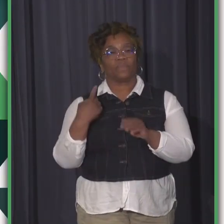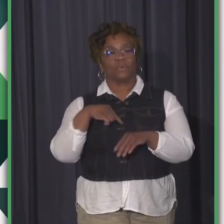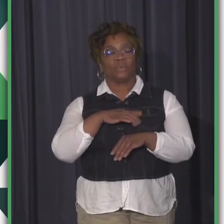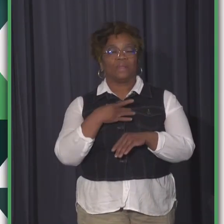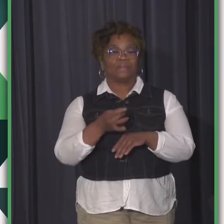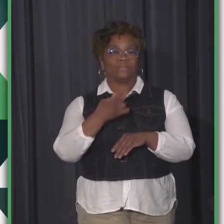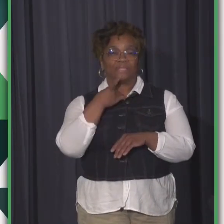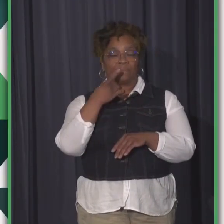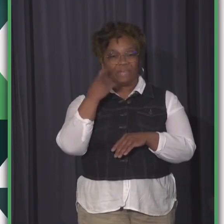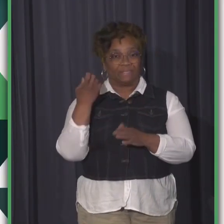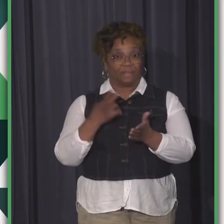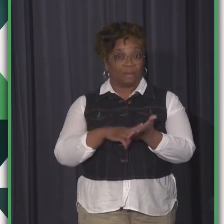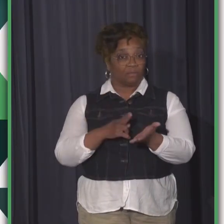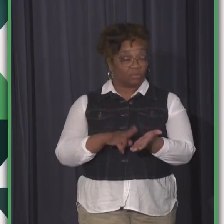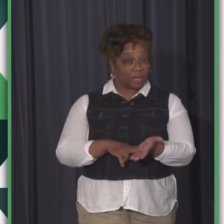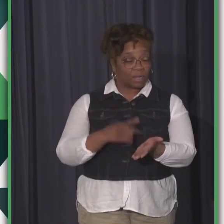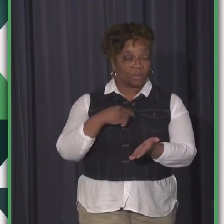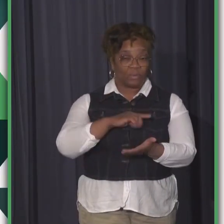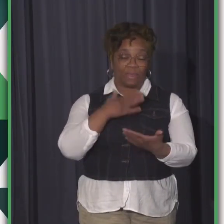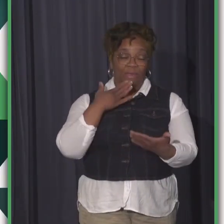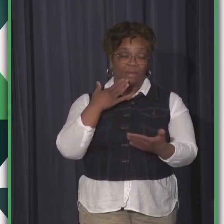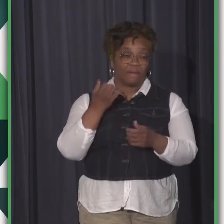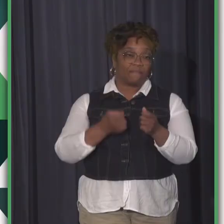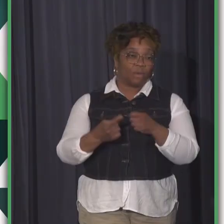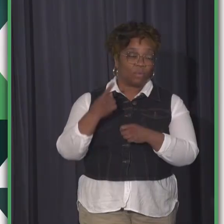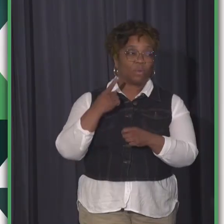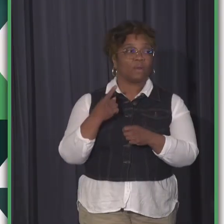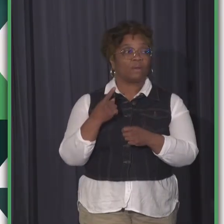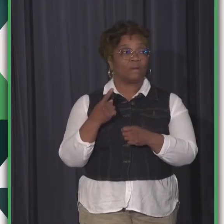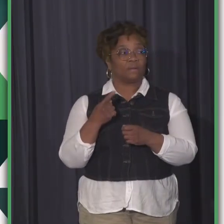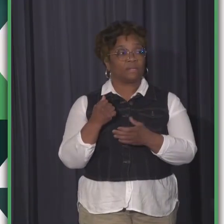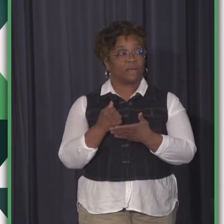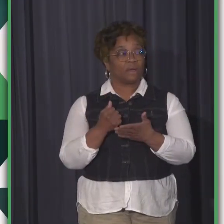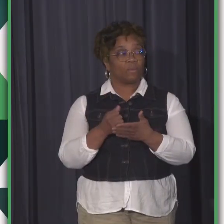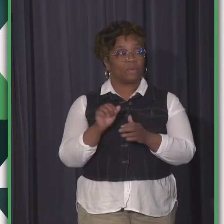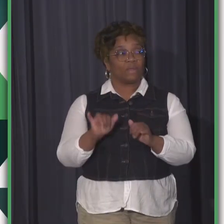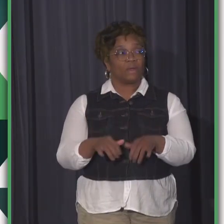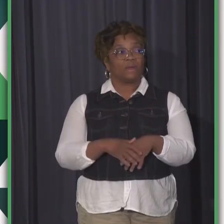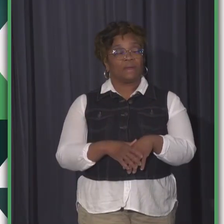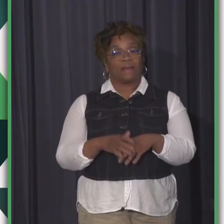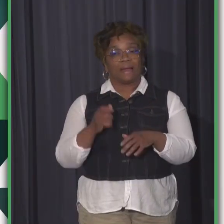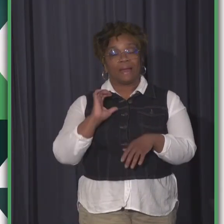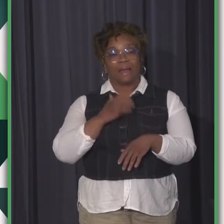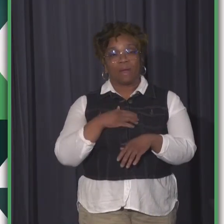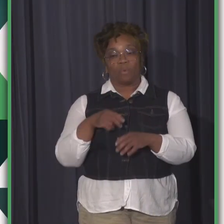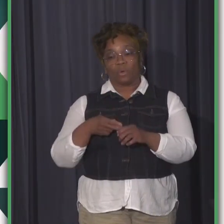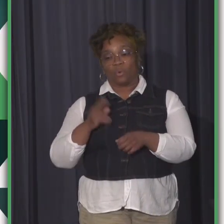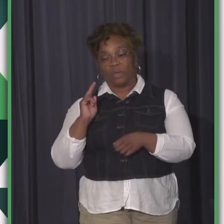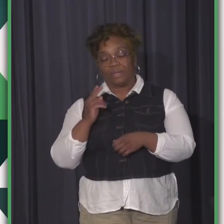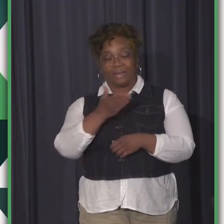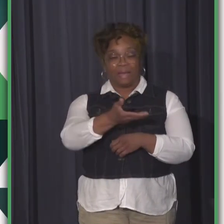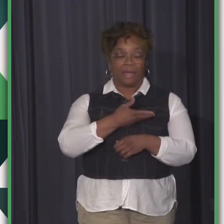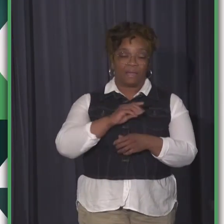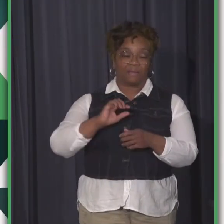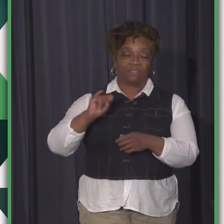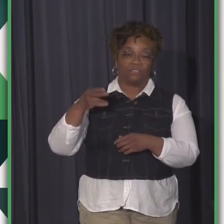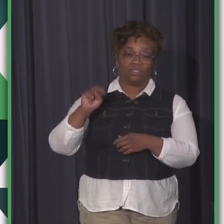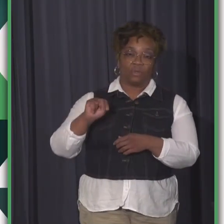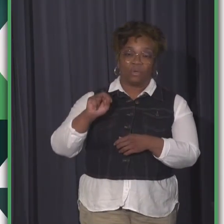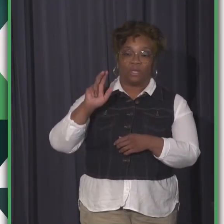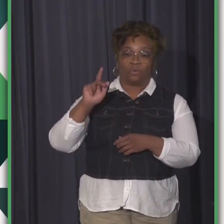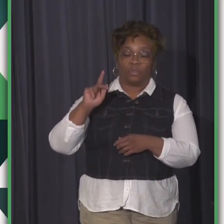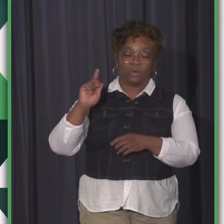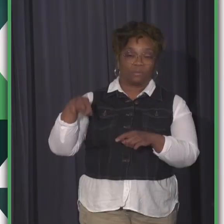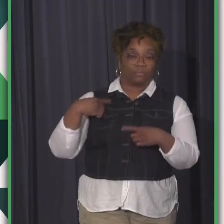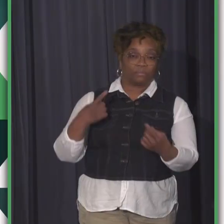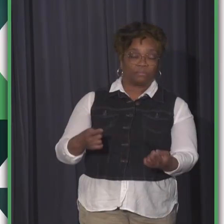because of the contract, we, thanks to everyone who contributed that, our separations versus hires beginning from January 23rd to the present,